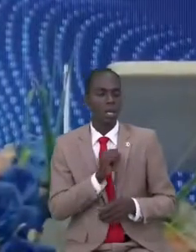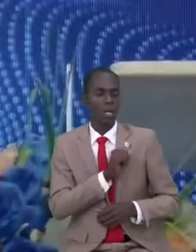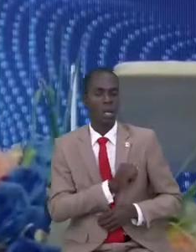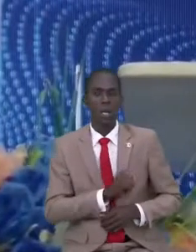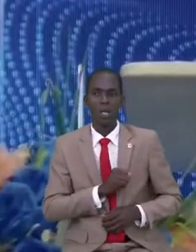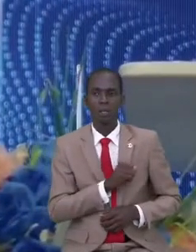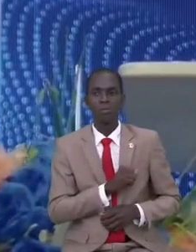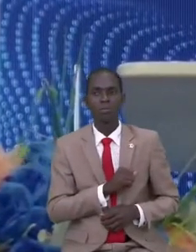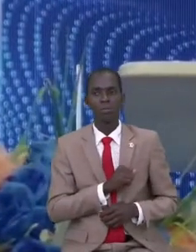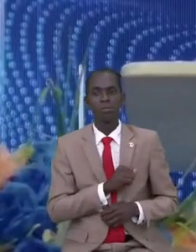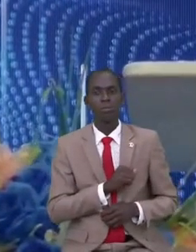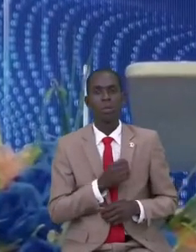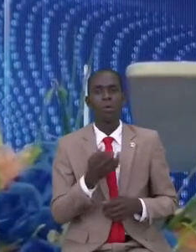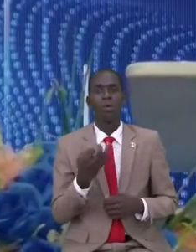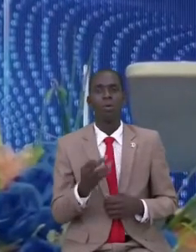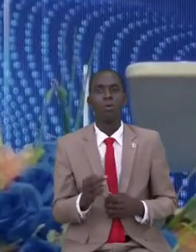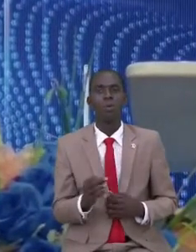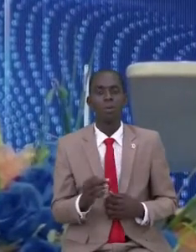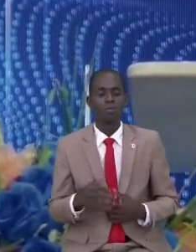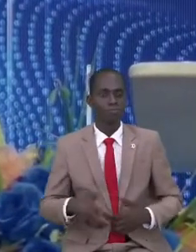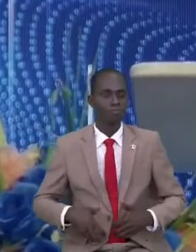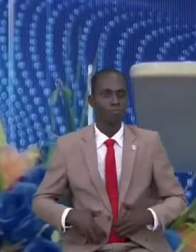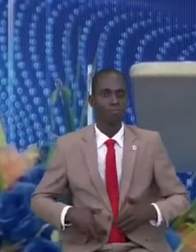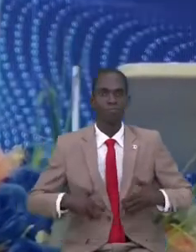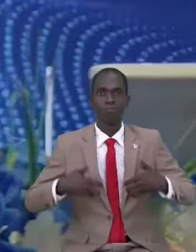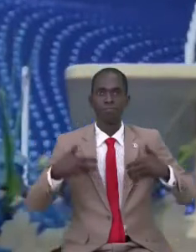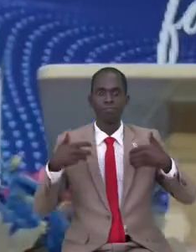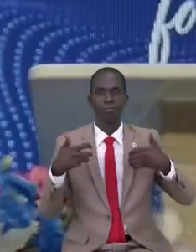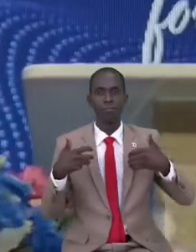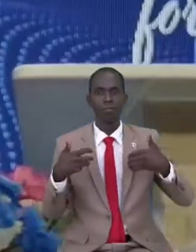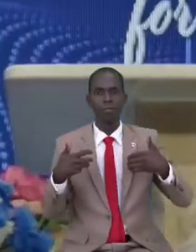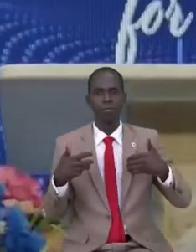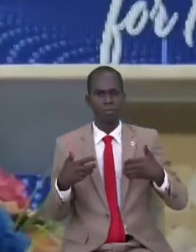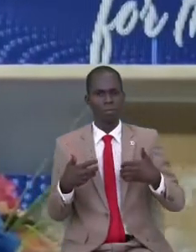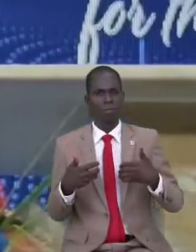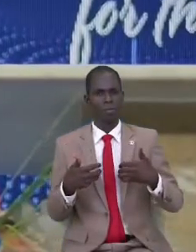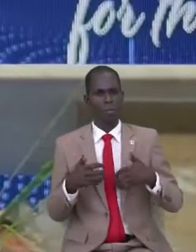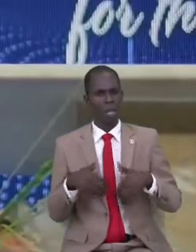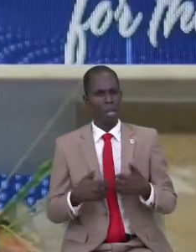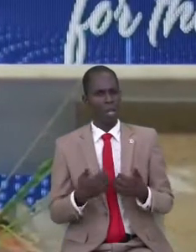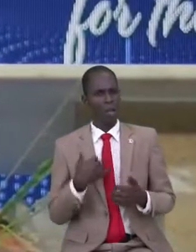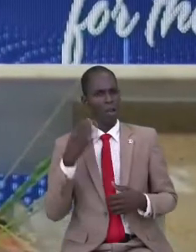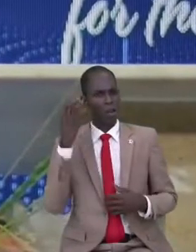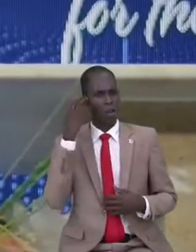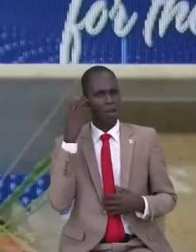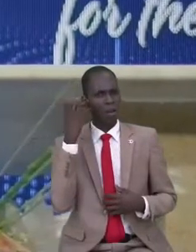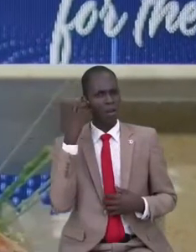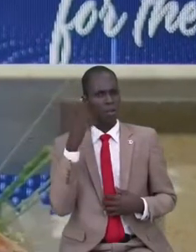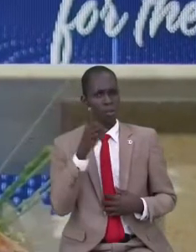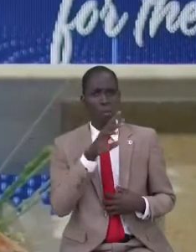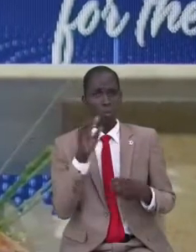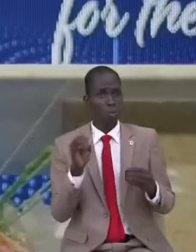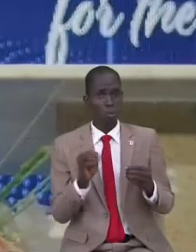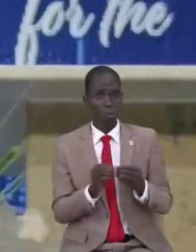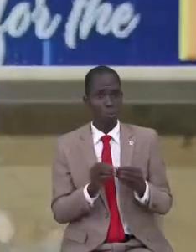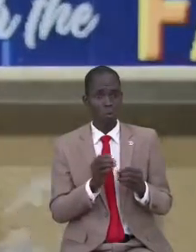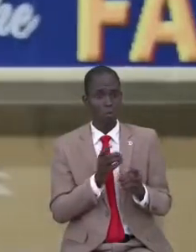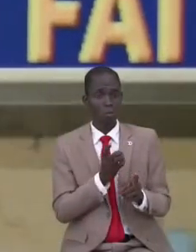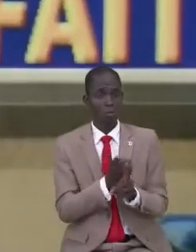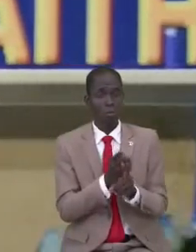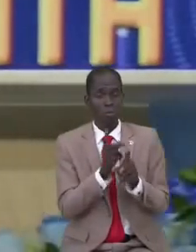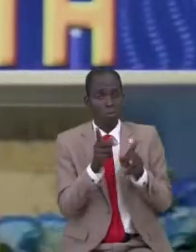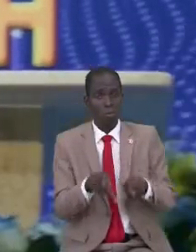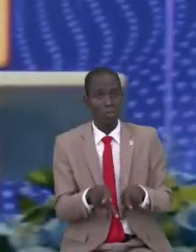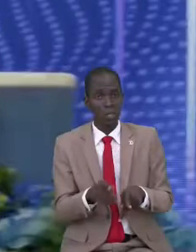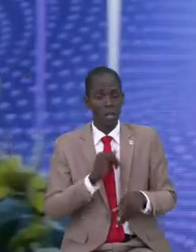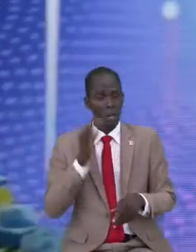attitude of anger. How is it? I heard you're no more straightforward. I heard you